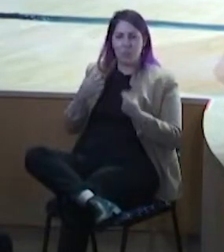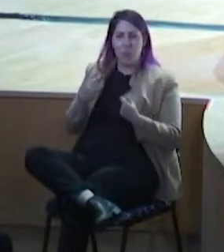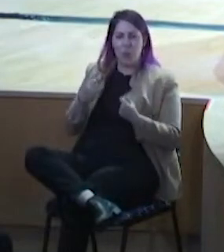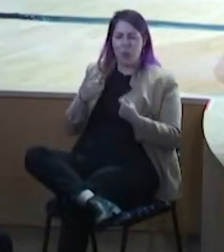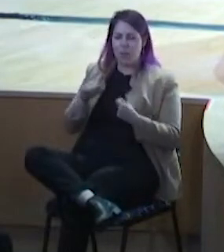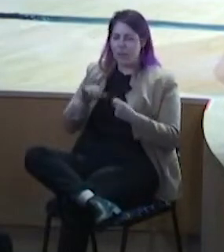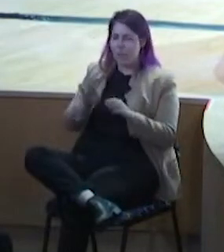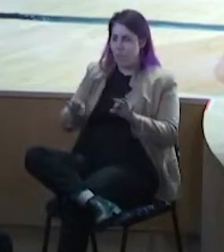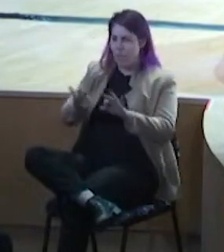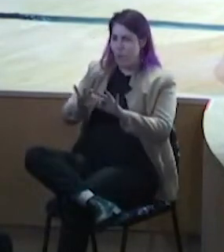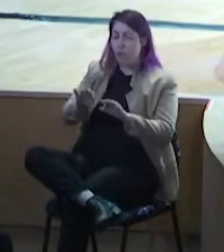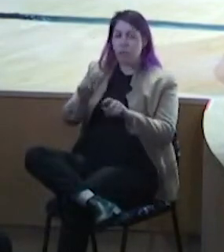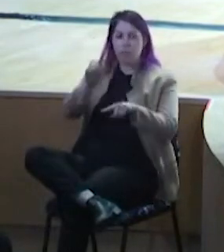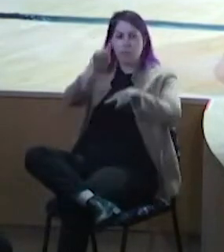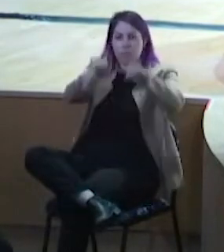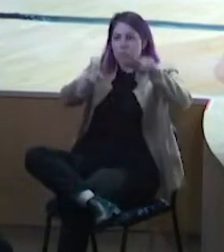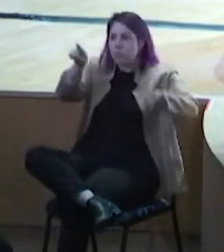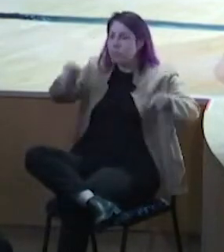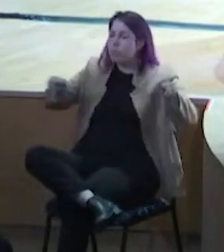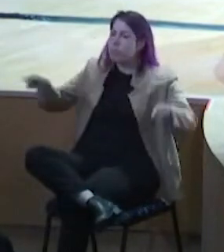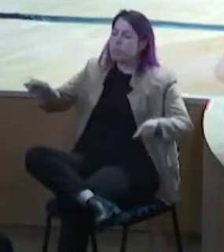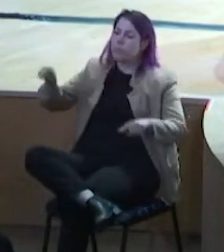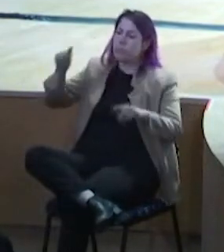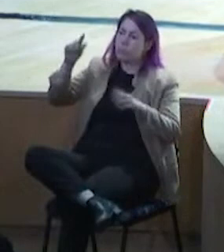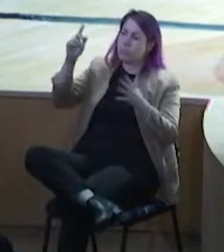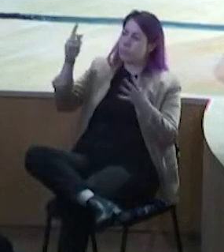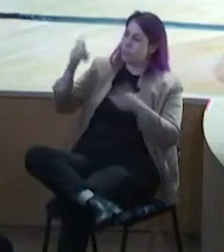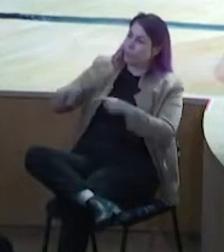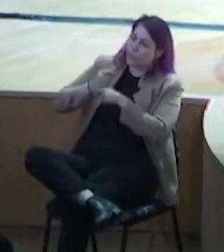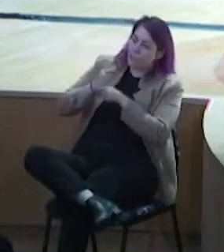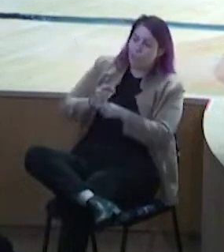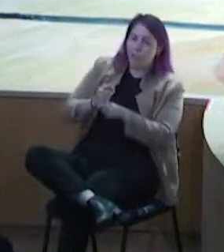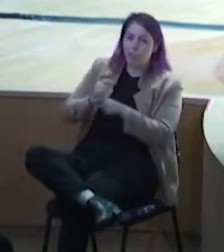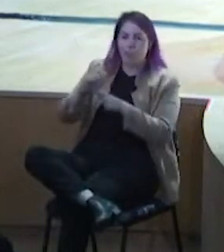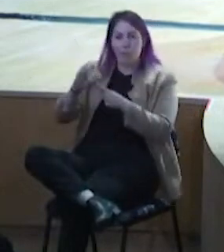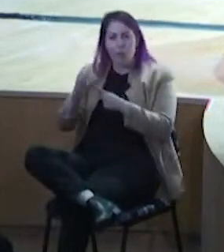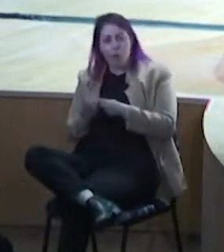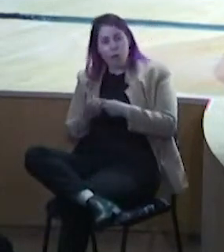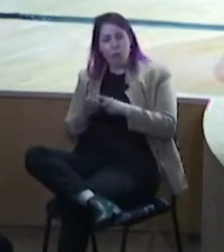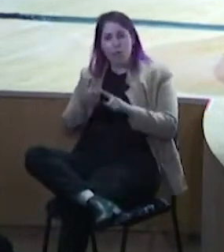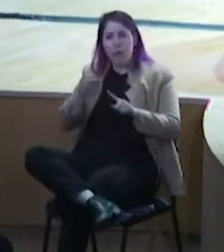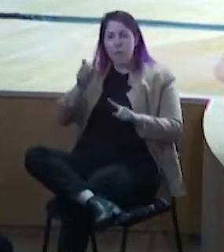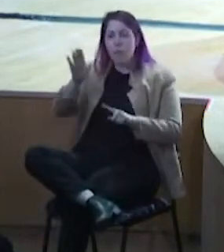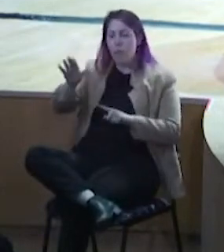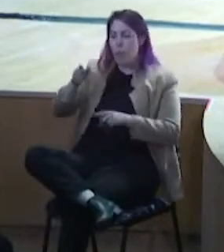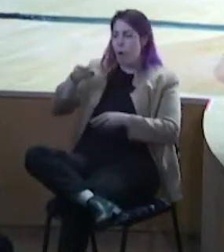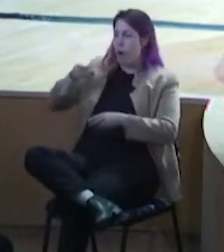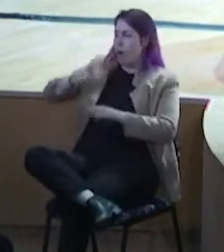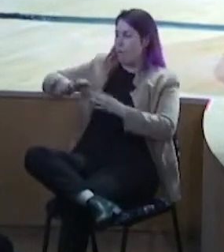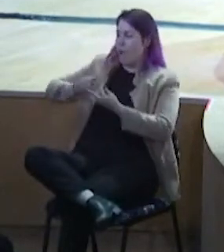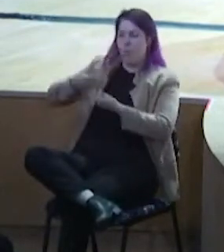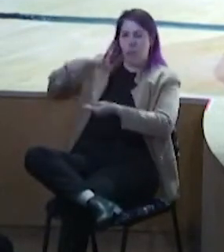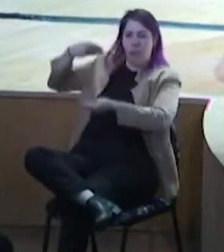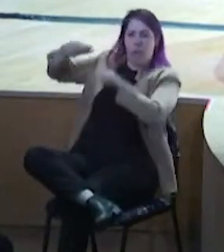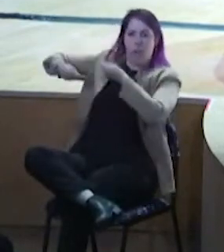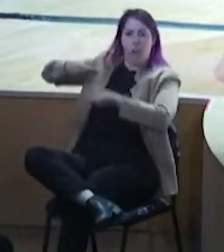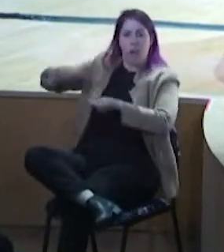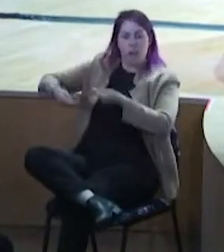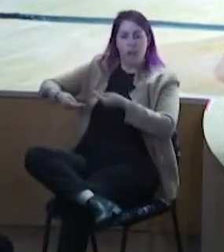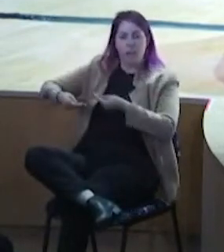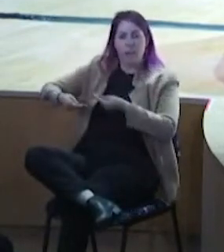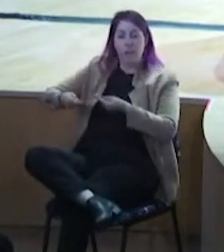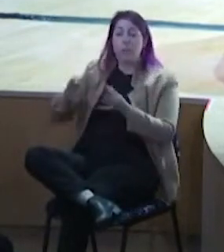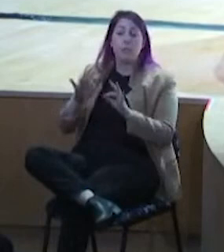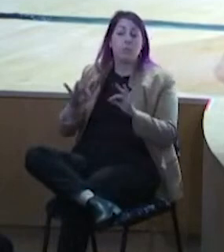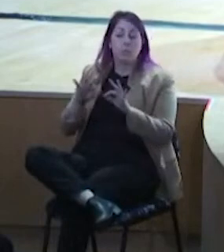different traditions and cultures that we have in our lineages. So the importance